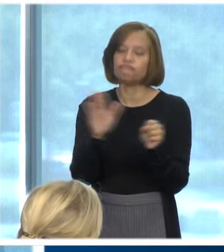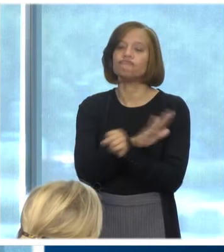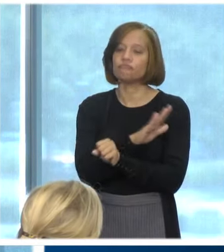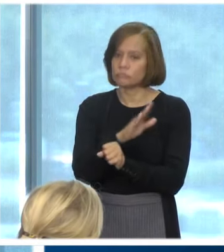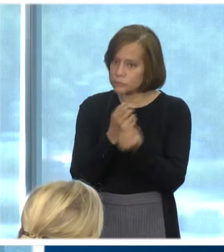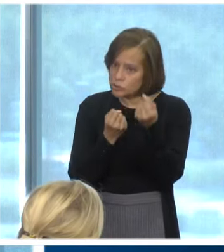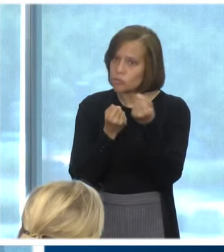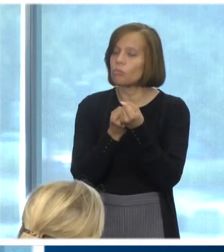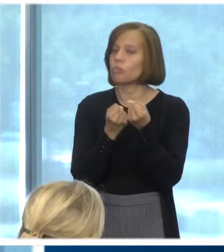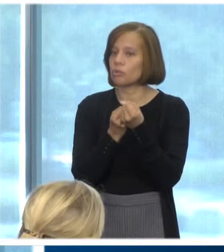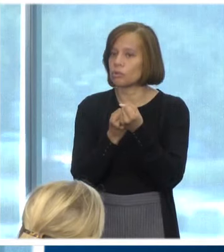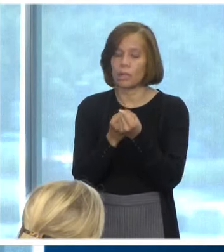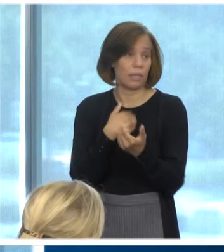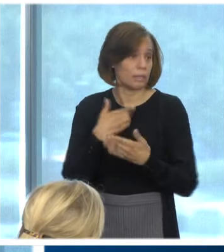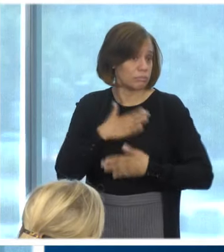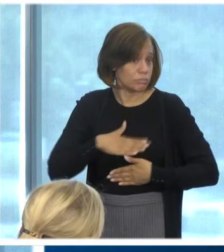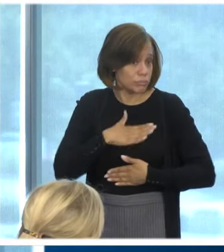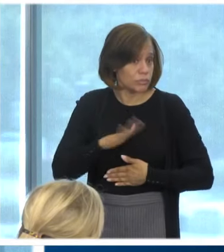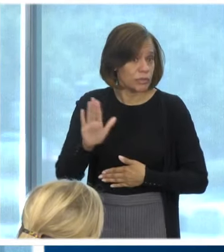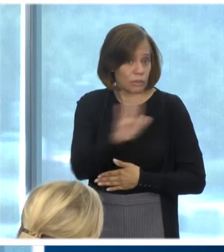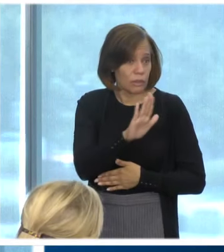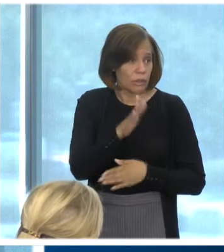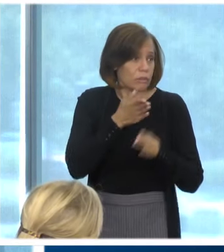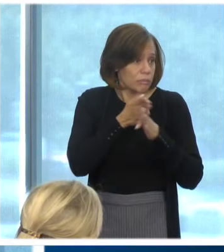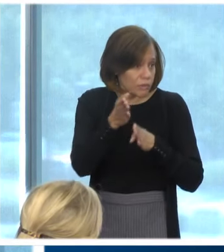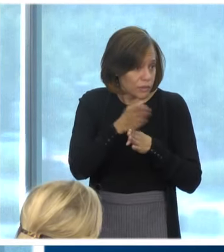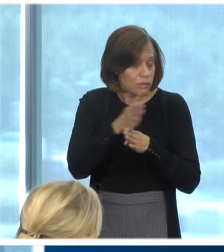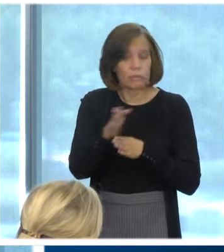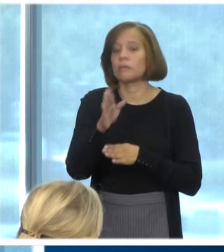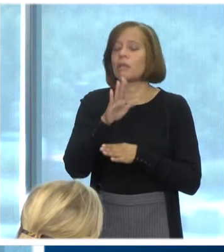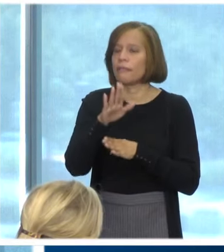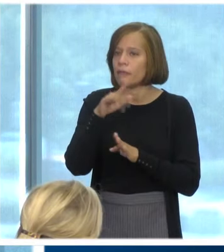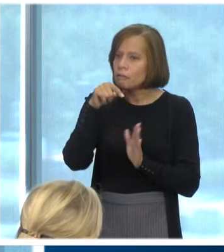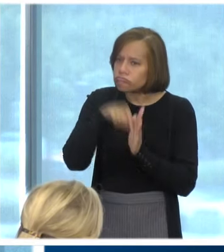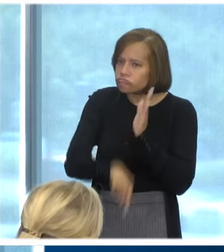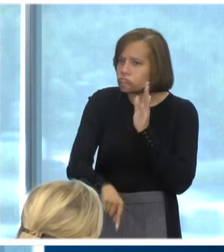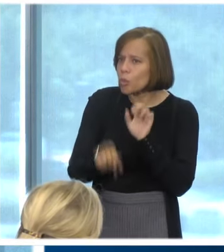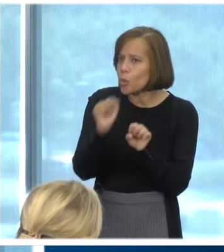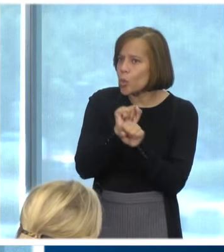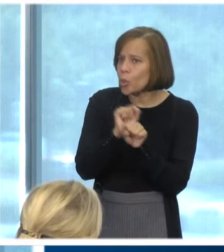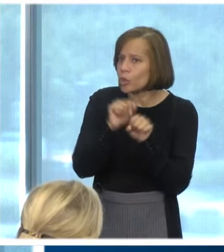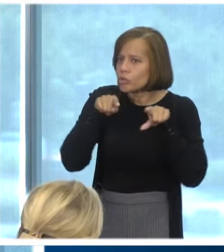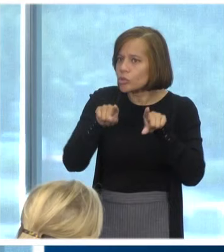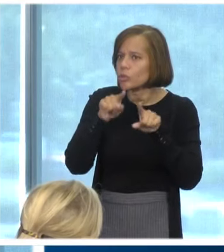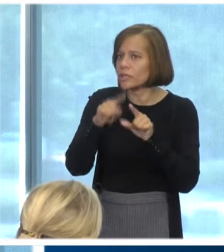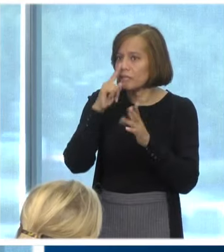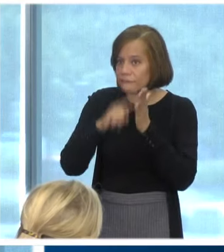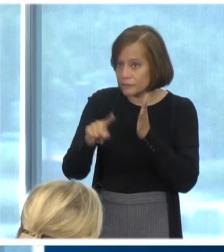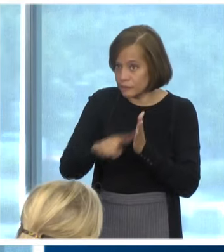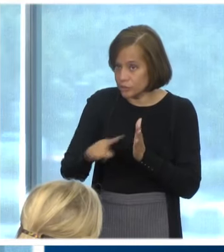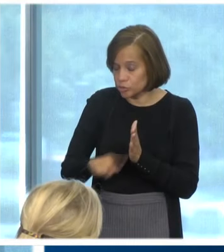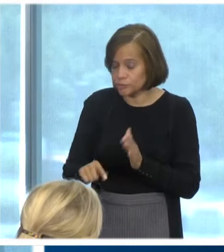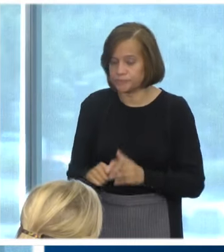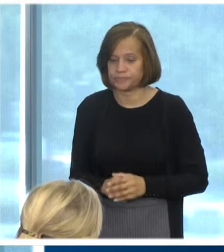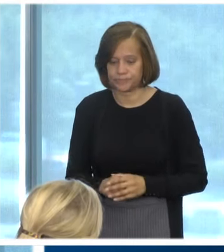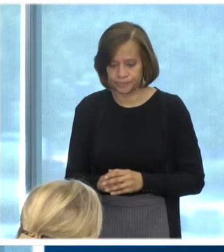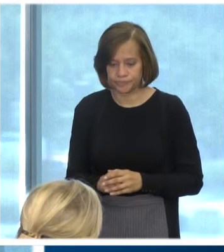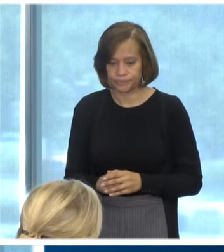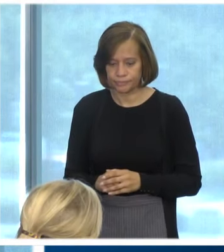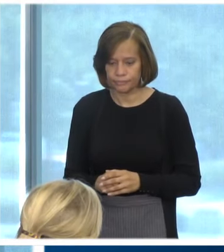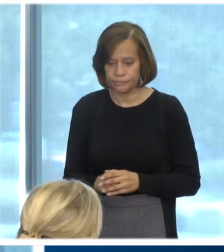I'm appreciative of BakerHostetler's professionalism, diligence, and thoroughness in these investigations. While I'm proud